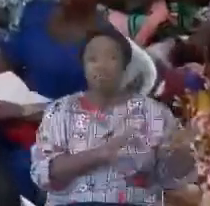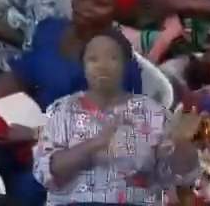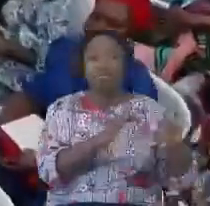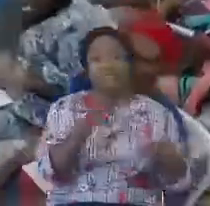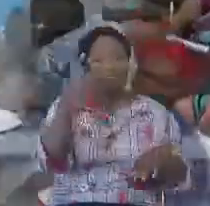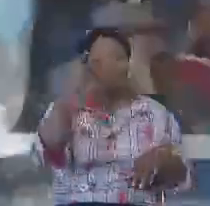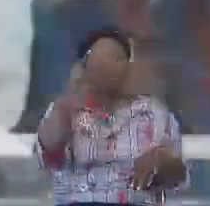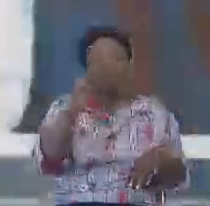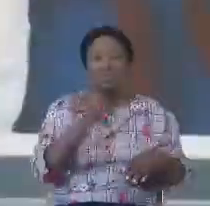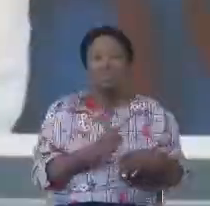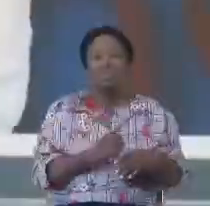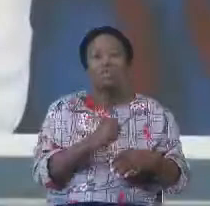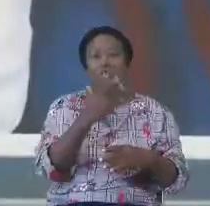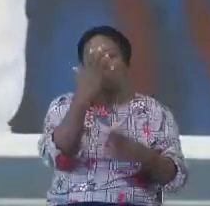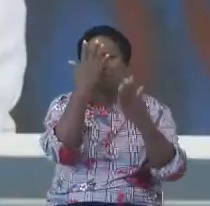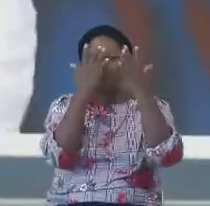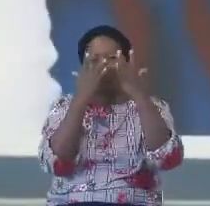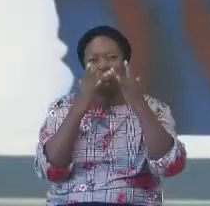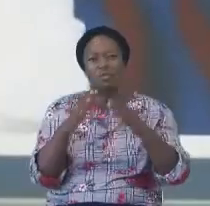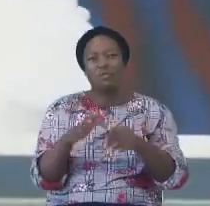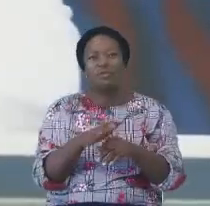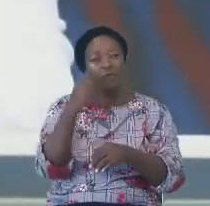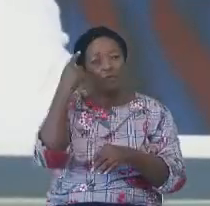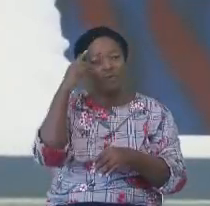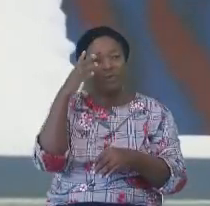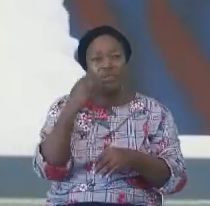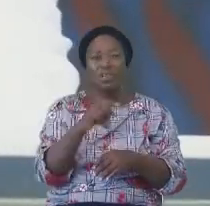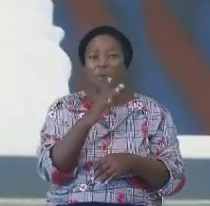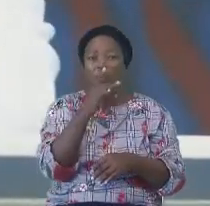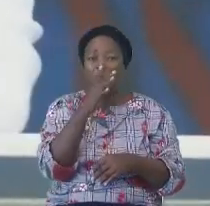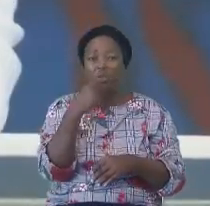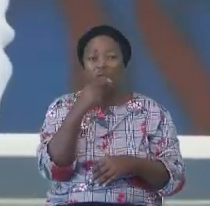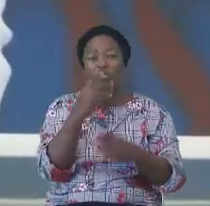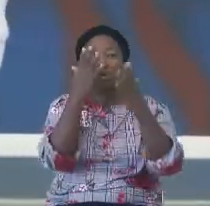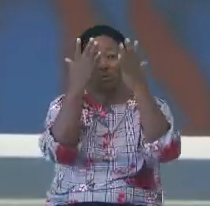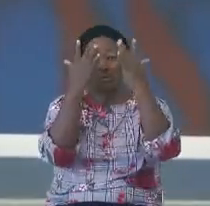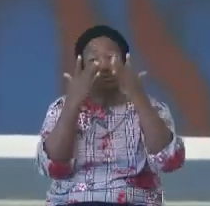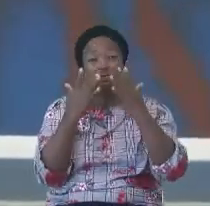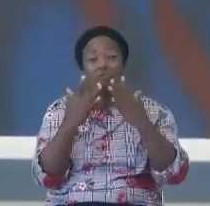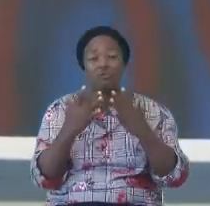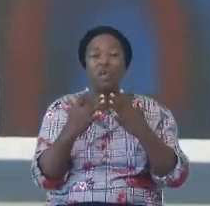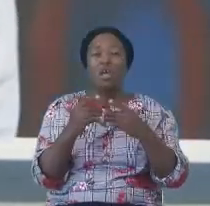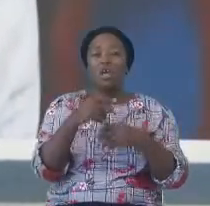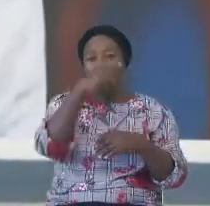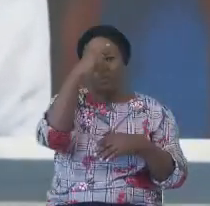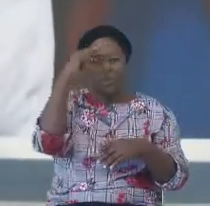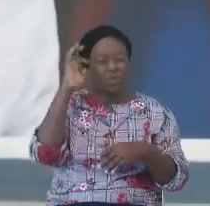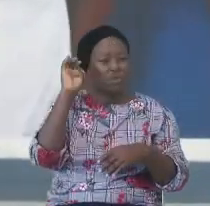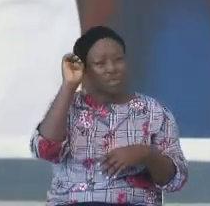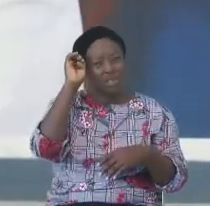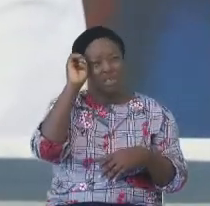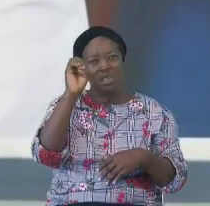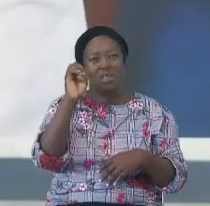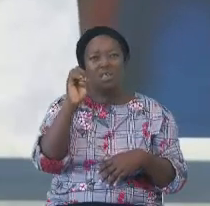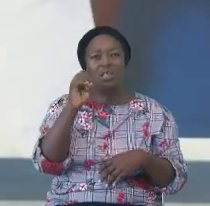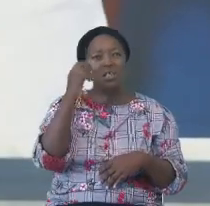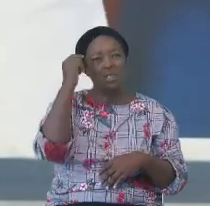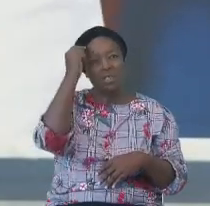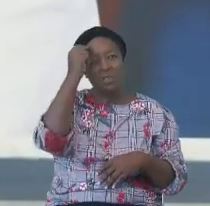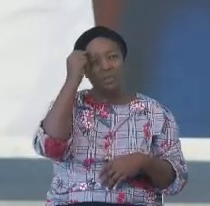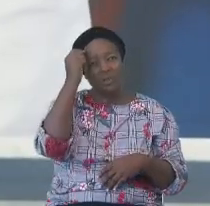sympathy, empathy for the sorrowful. For the mother who was